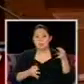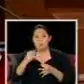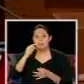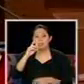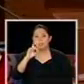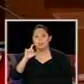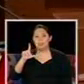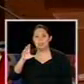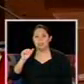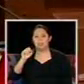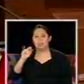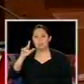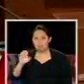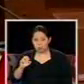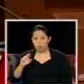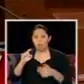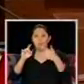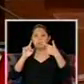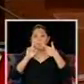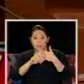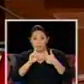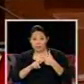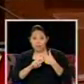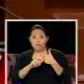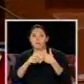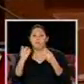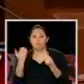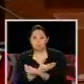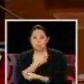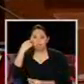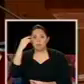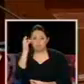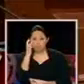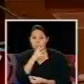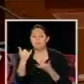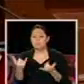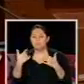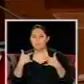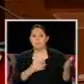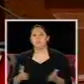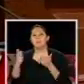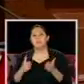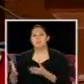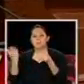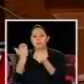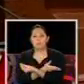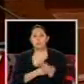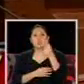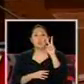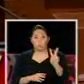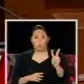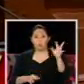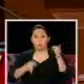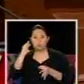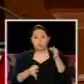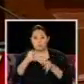Your Honor, there is a plan again to impeach two other justices. And his basis, Your Honor, now, he has shown